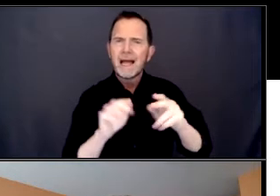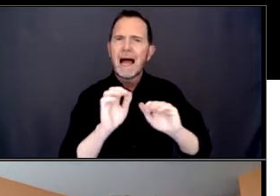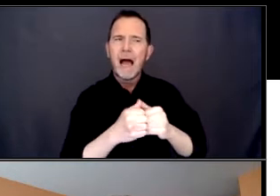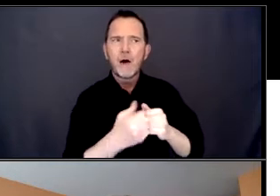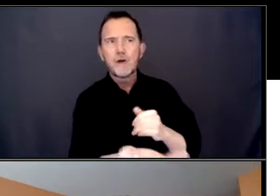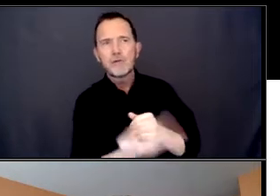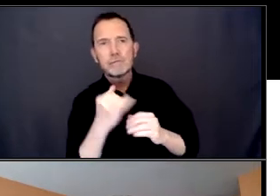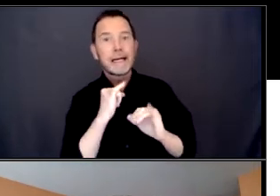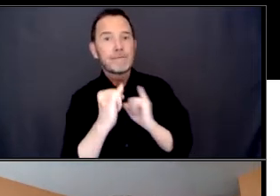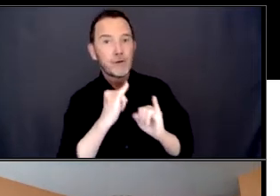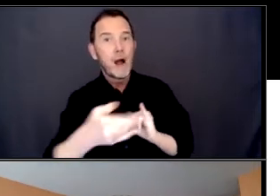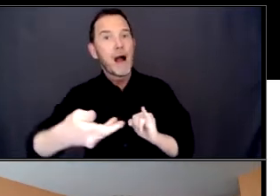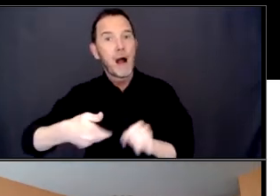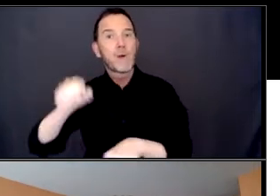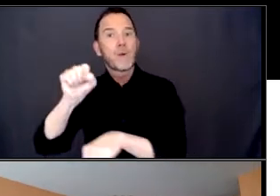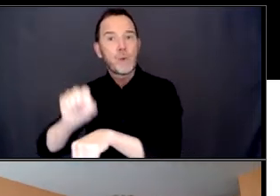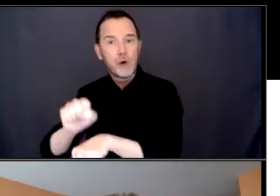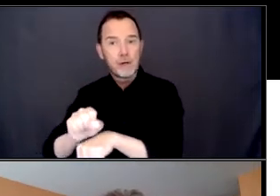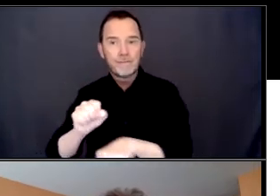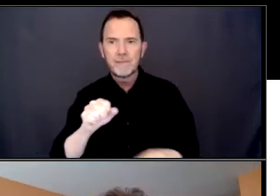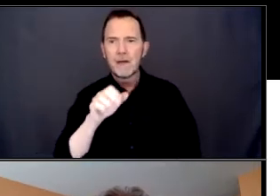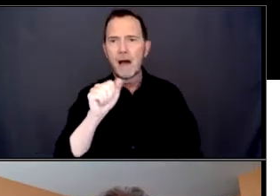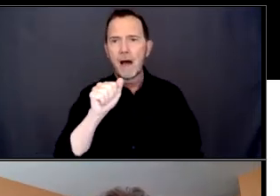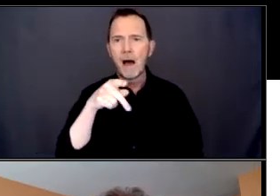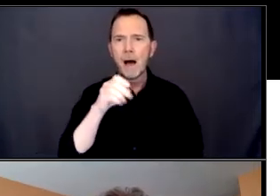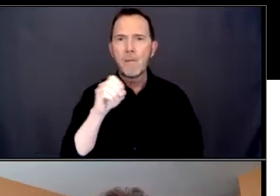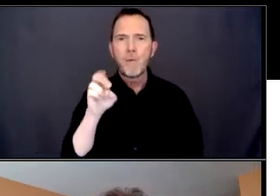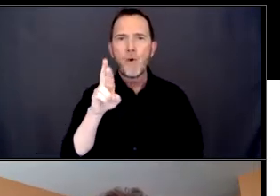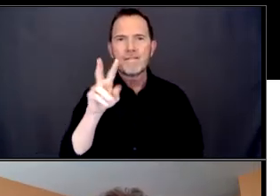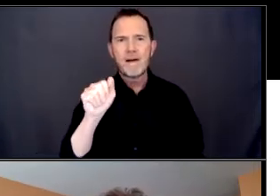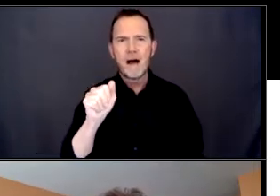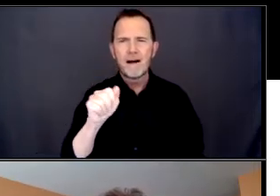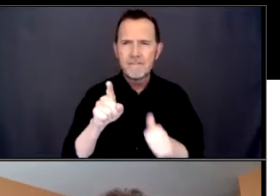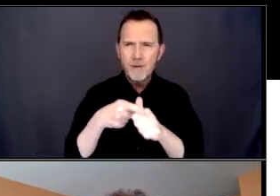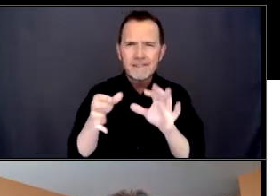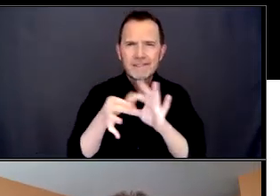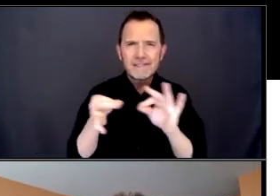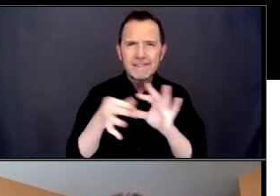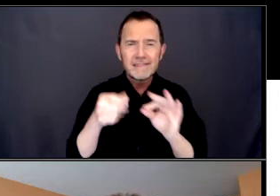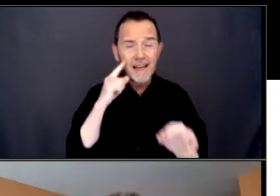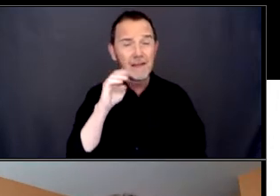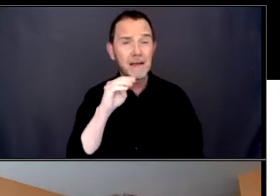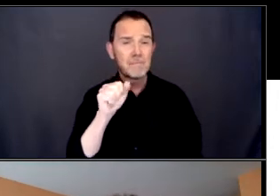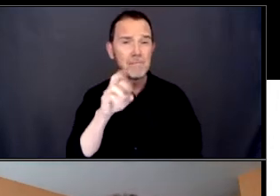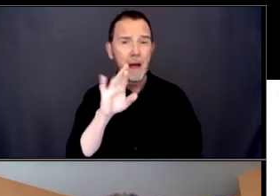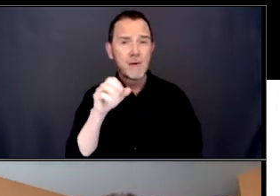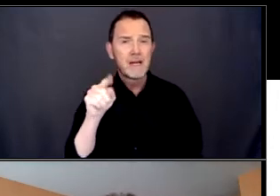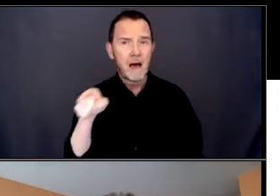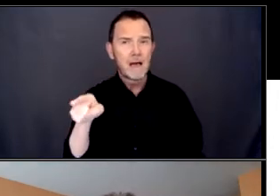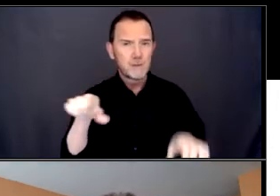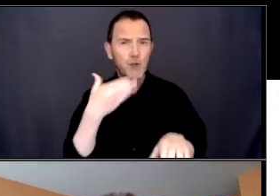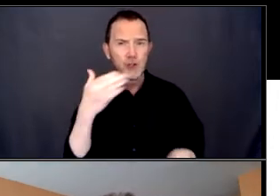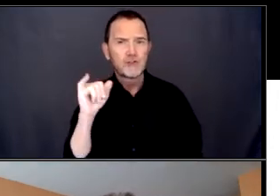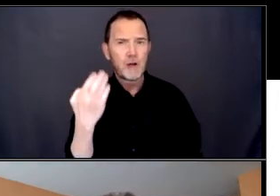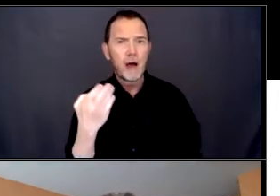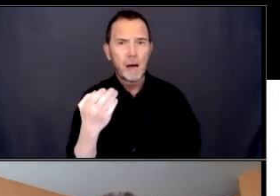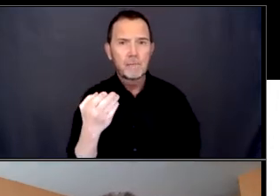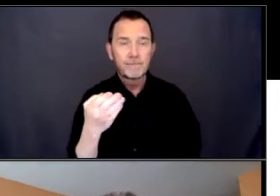consumer engagement, and I thought that'd be a neat place to start. Sure. Thanks so much, Dahlia. Can you hear me okay? Yeah.